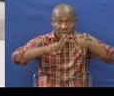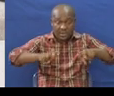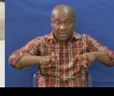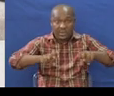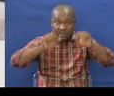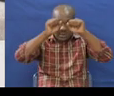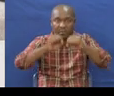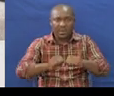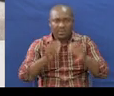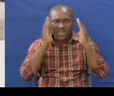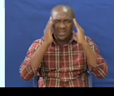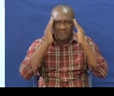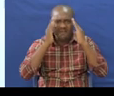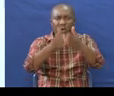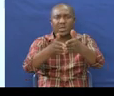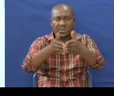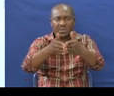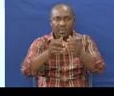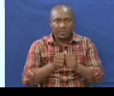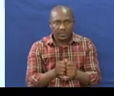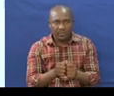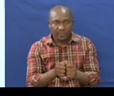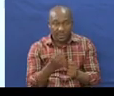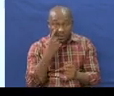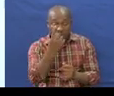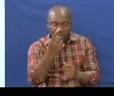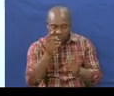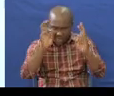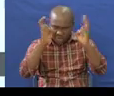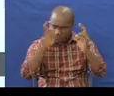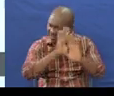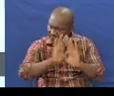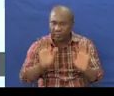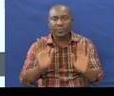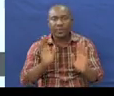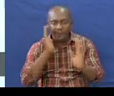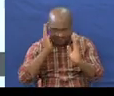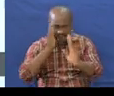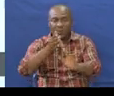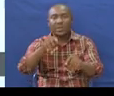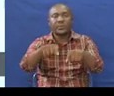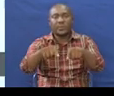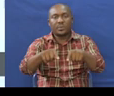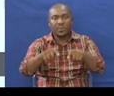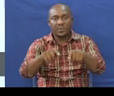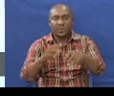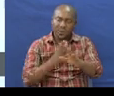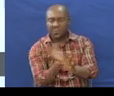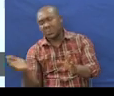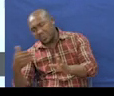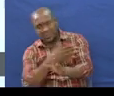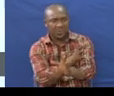title should be focused, related to the topic you want to study about. Another